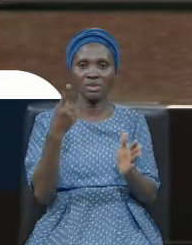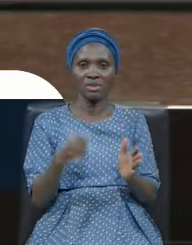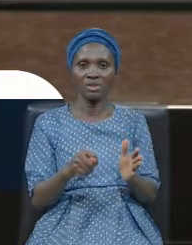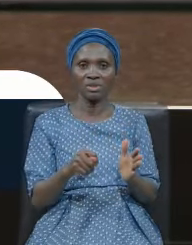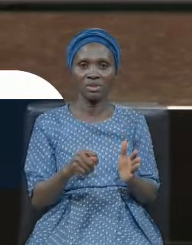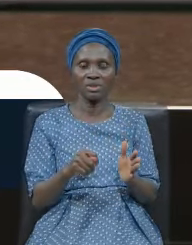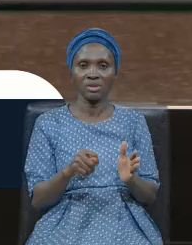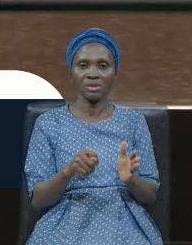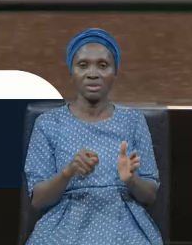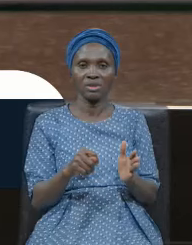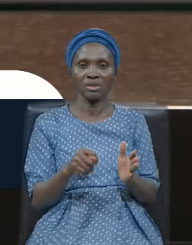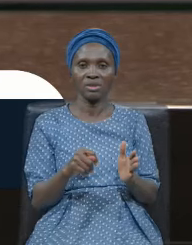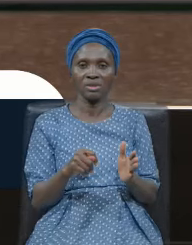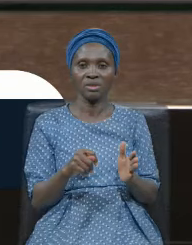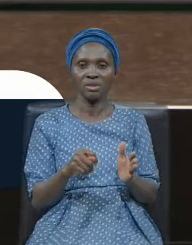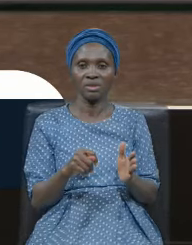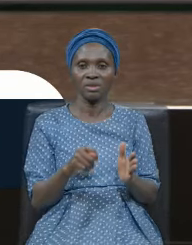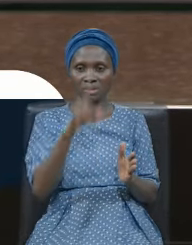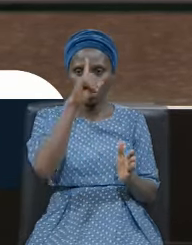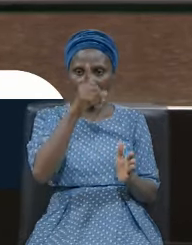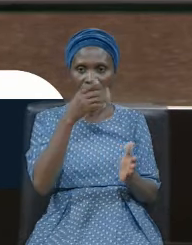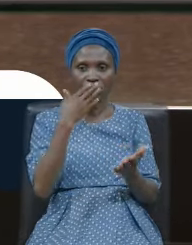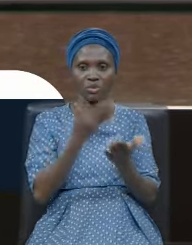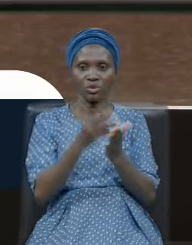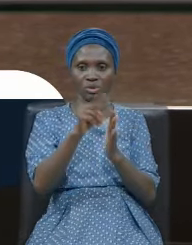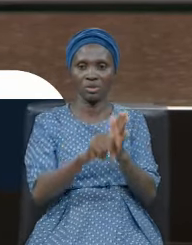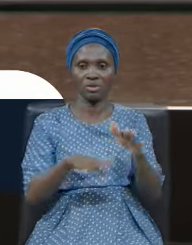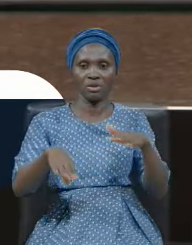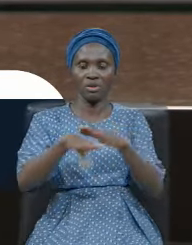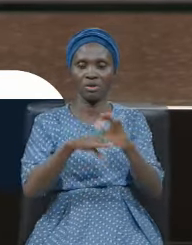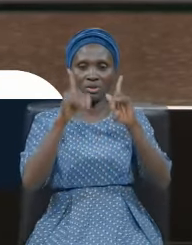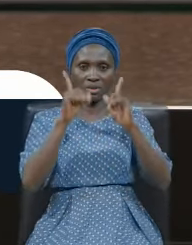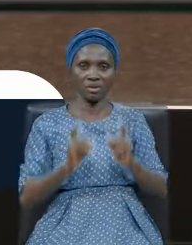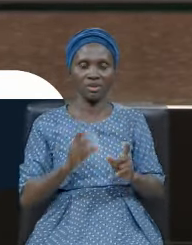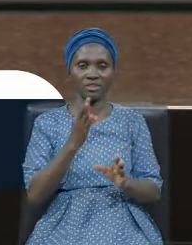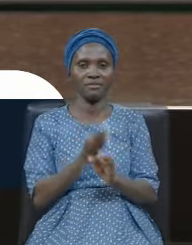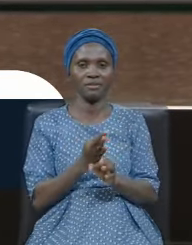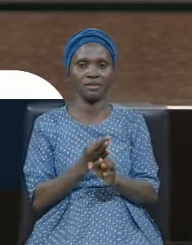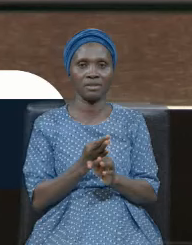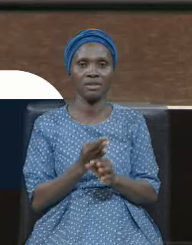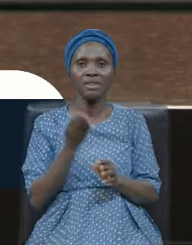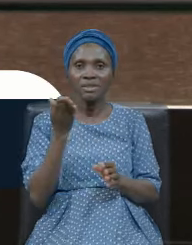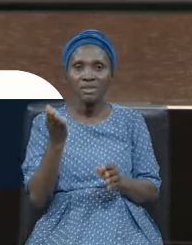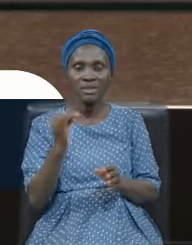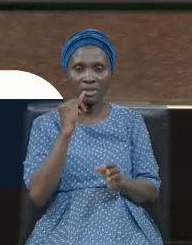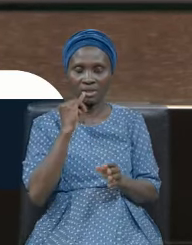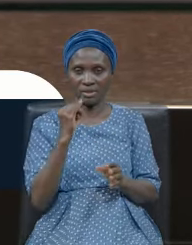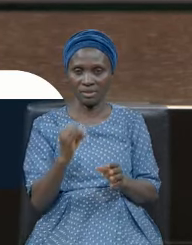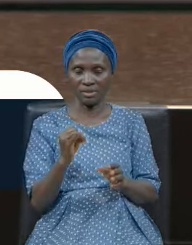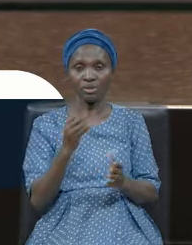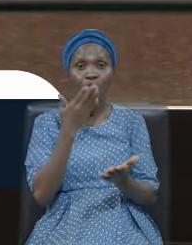Transcending goodness. There is goodness at the normal human